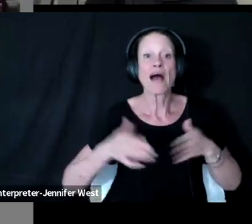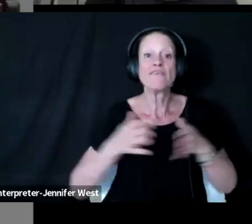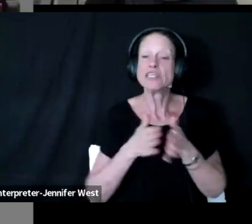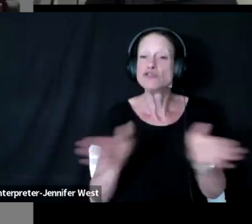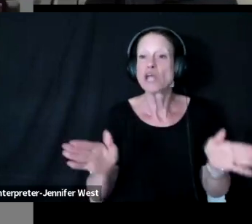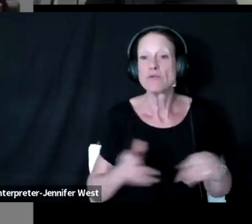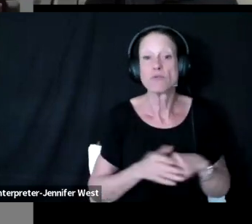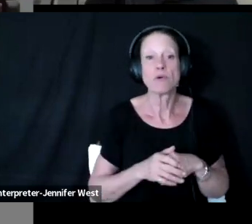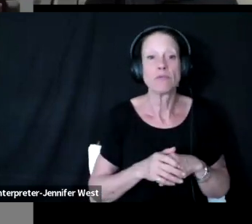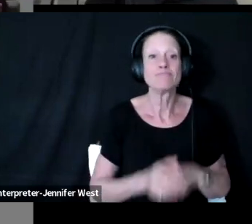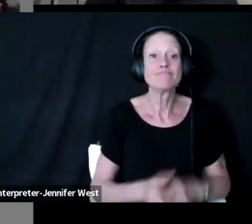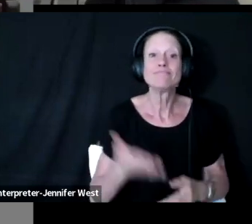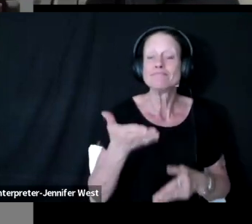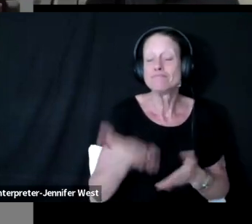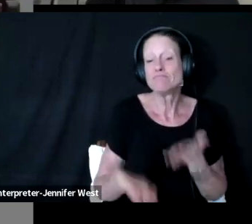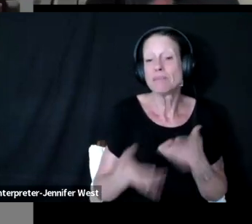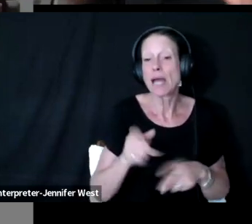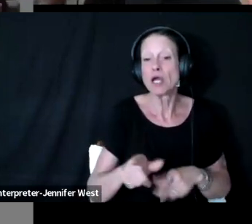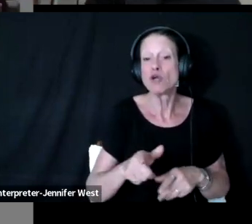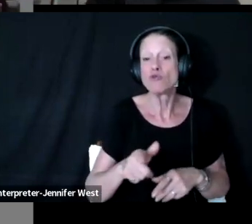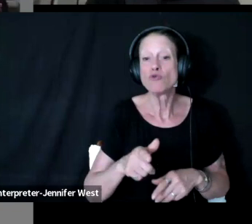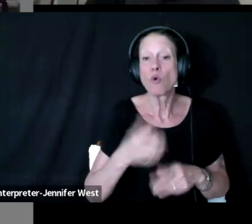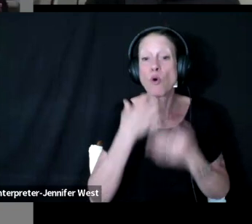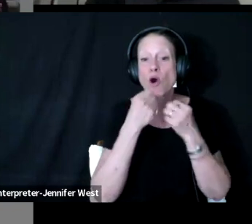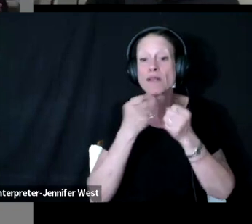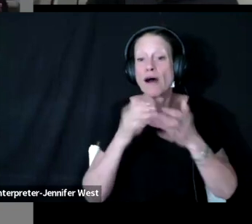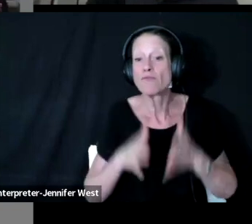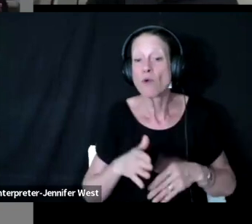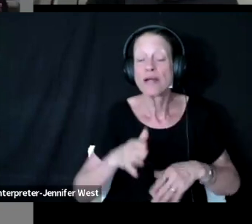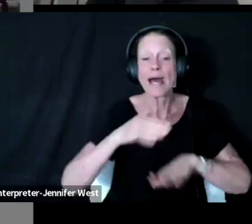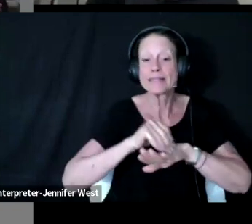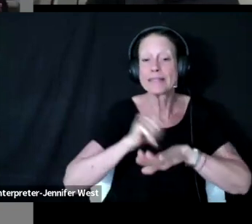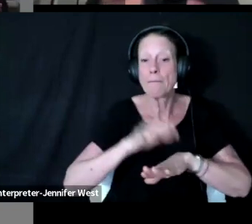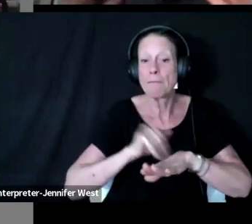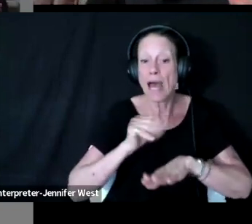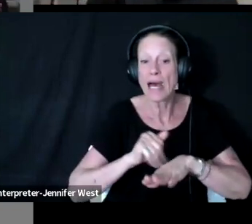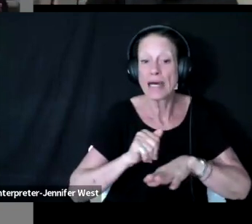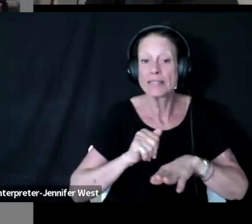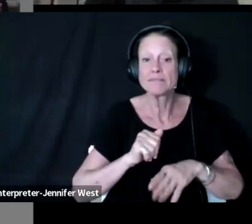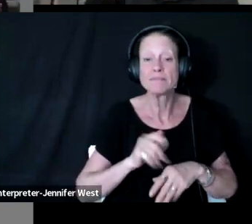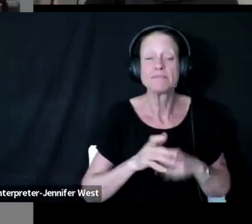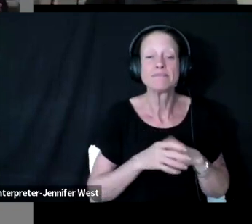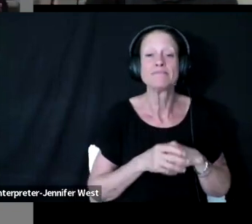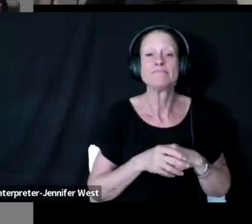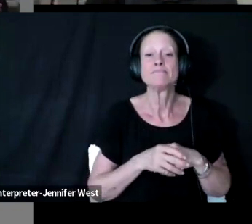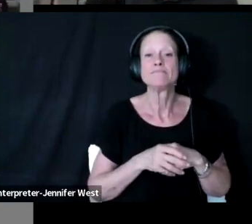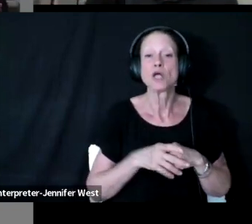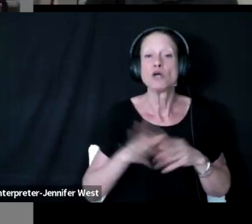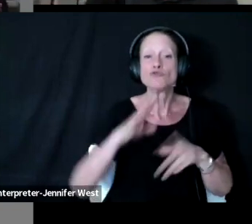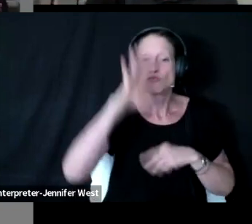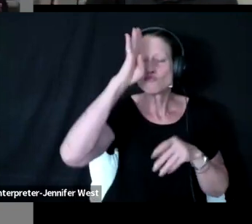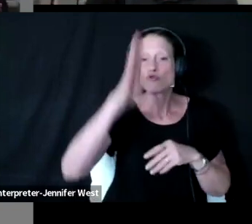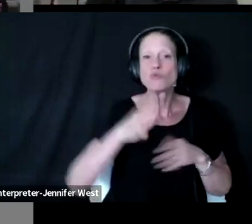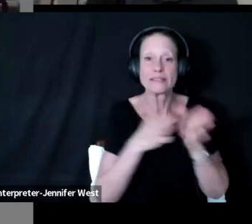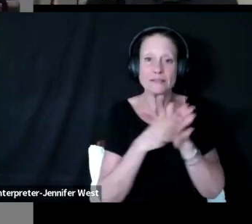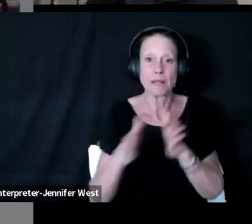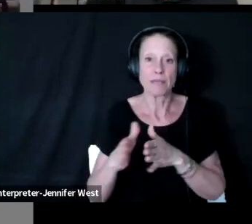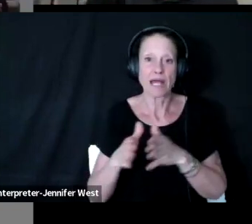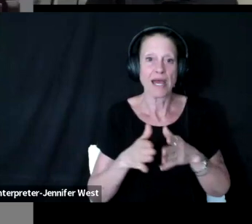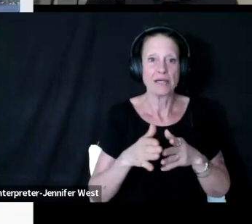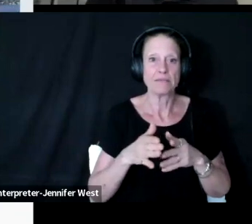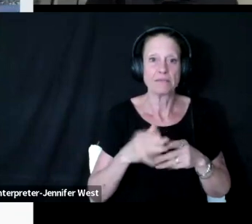has a pet, you can move pets over. It gives all the details of pets. So you really could create the plan that you want to